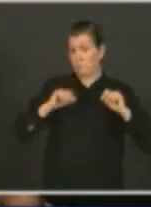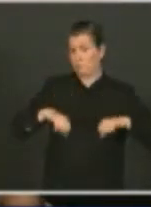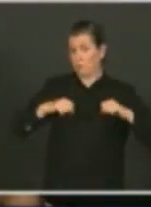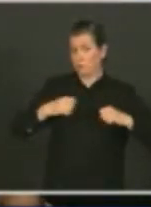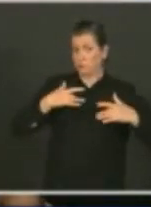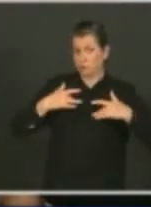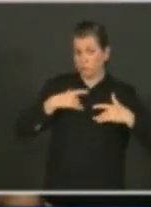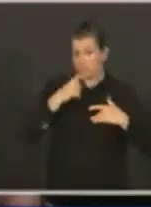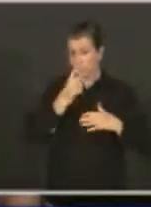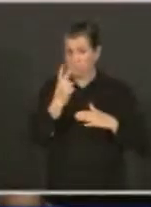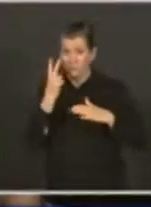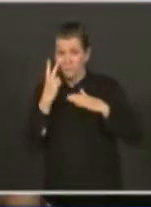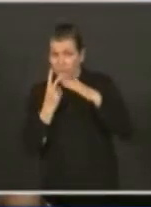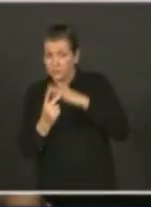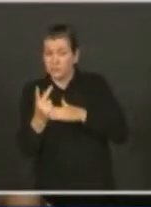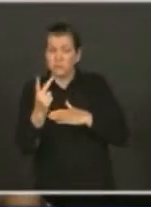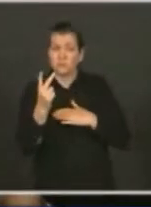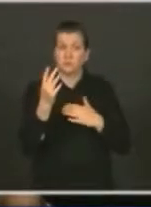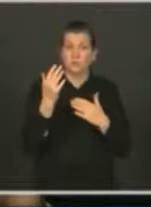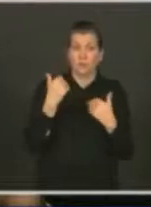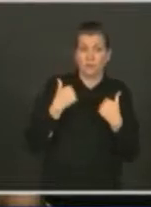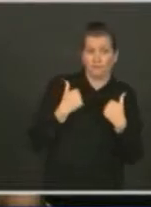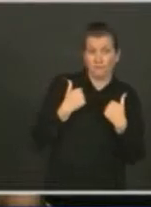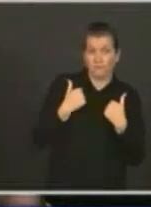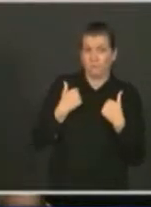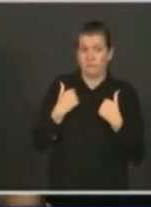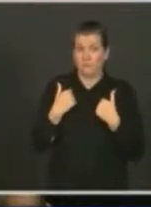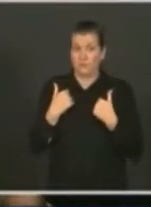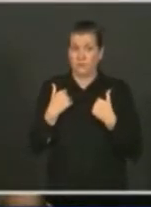anticipating holding any type of public review or public